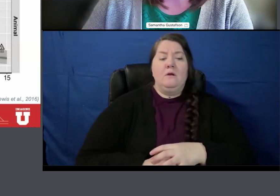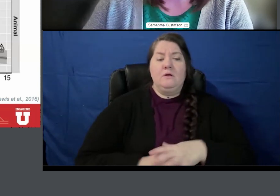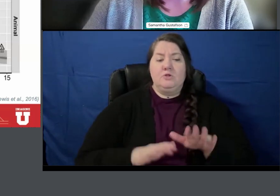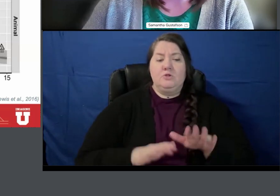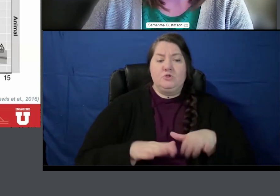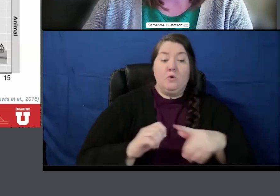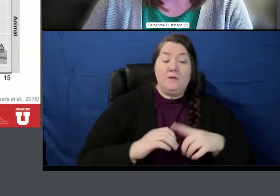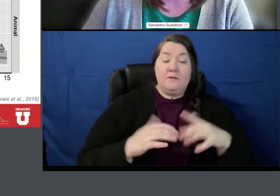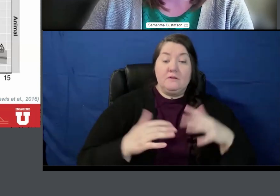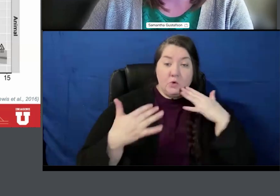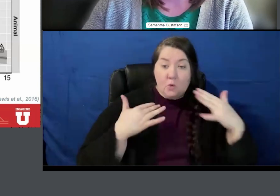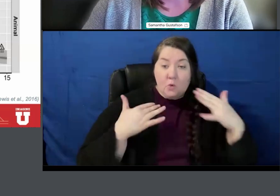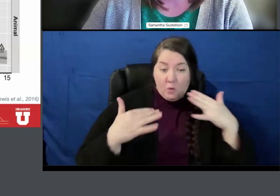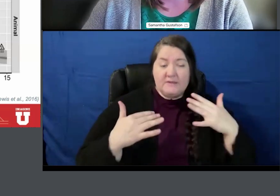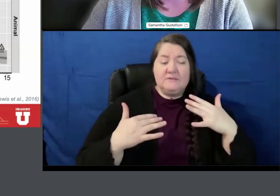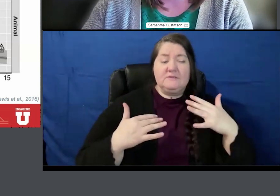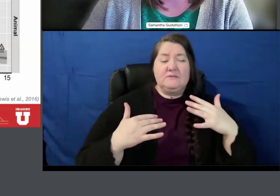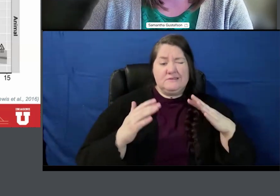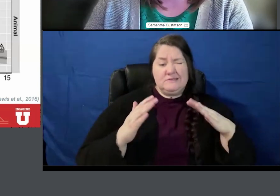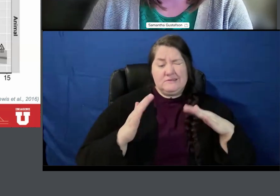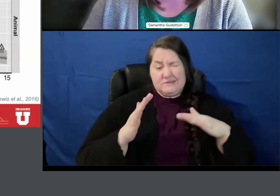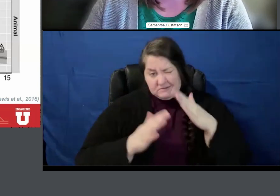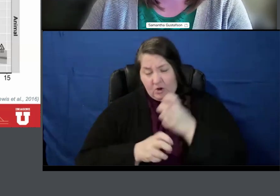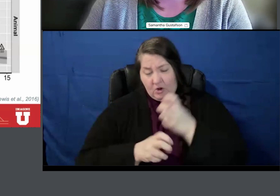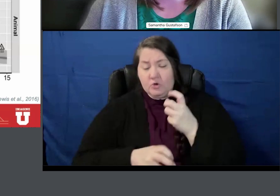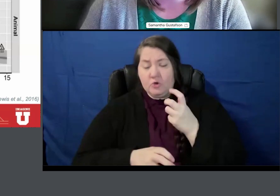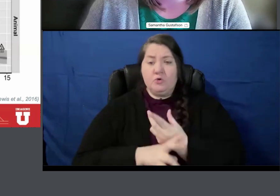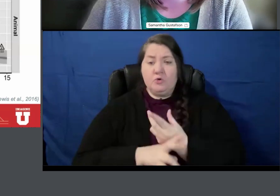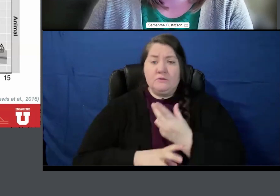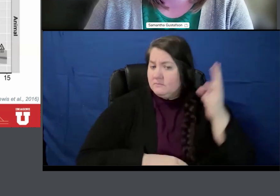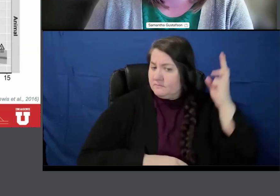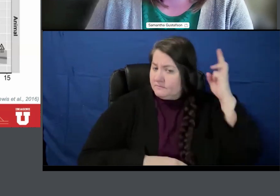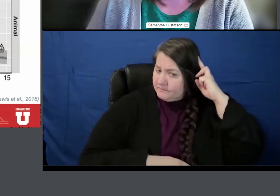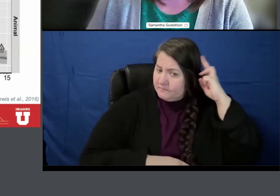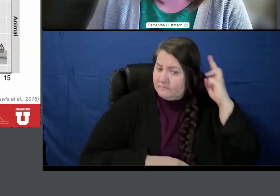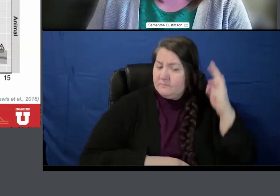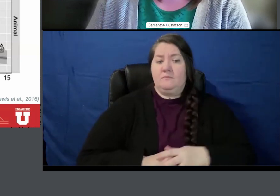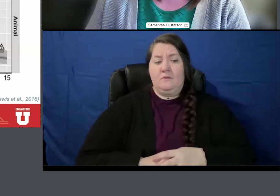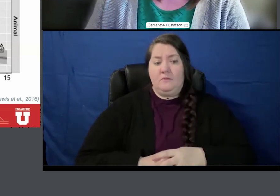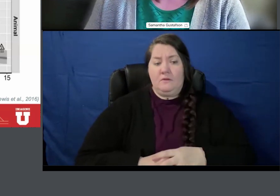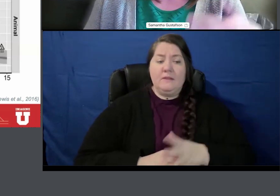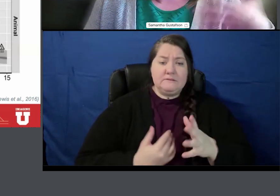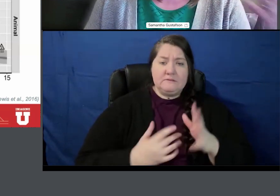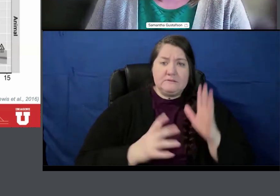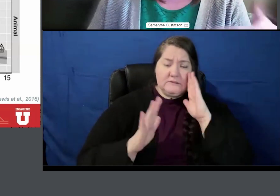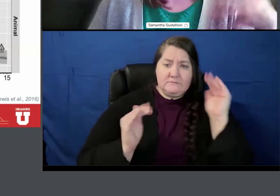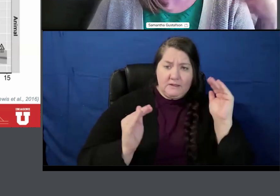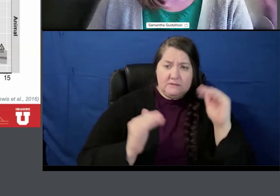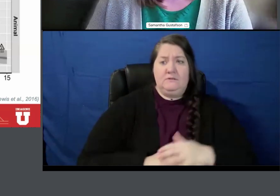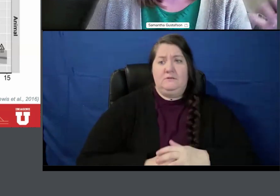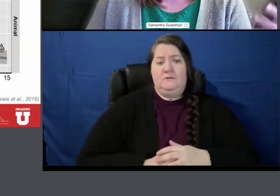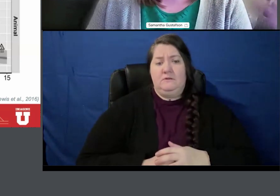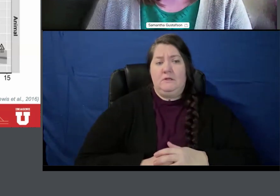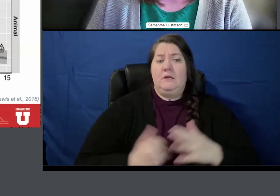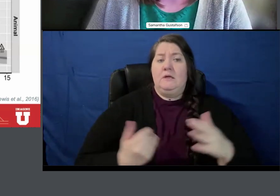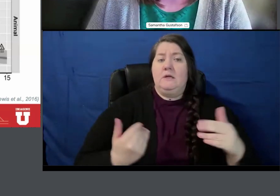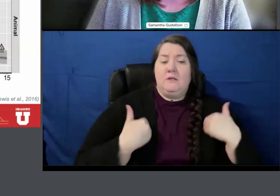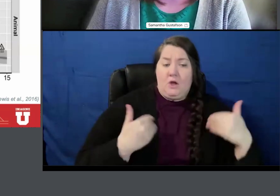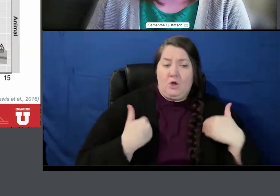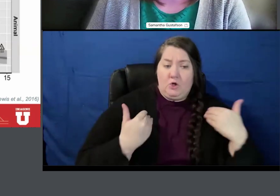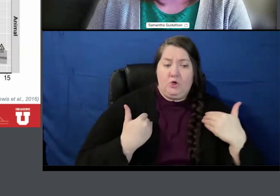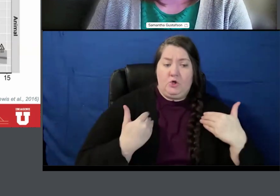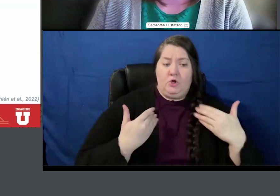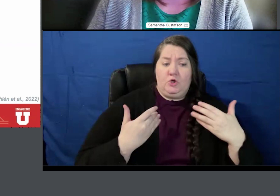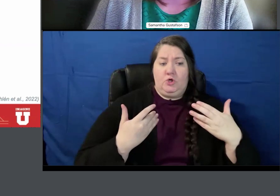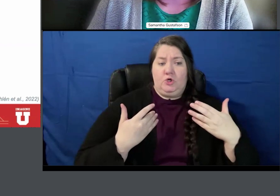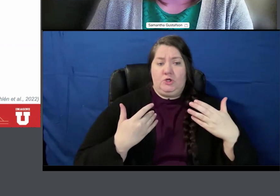more difficult for the children with who are using a cochlear implant, which is expected. But in general, younger children, more